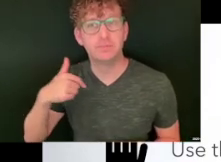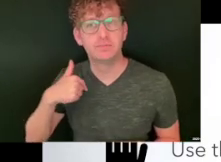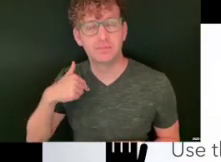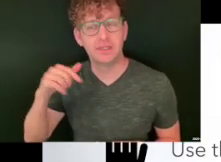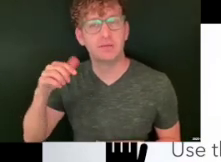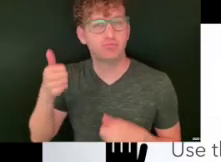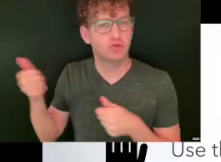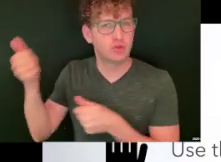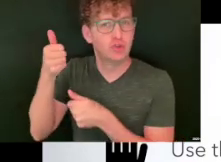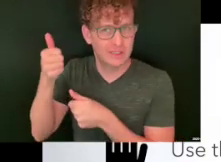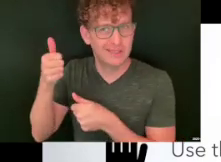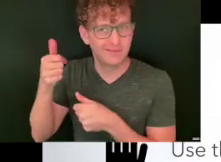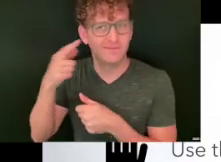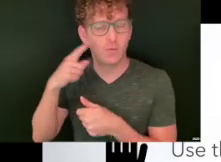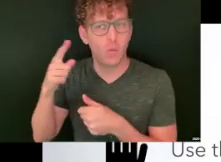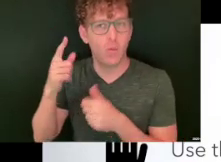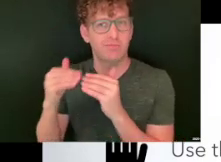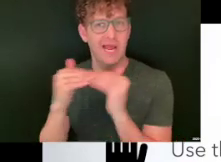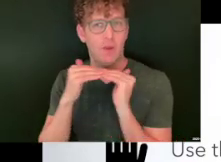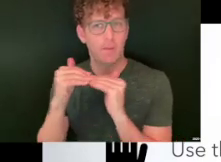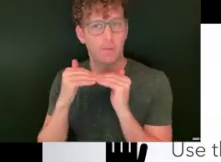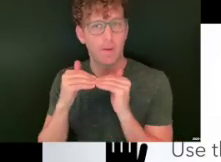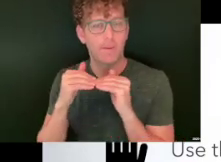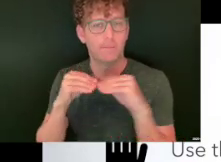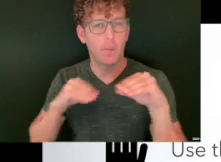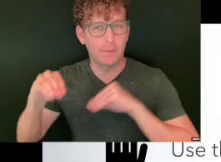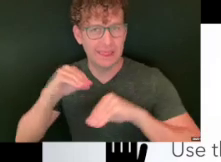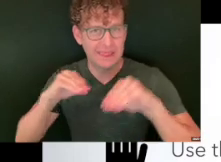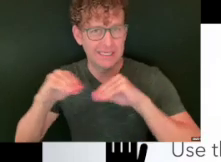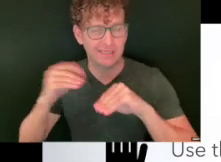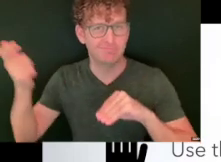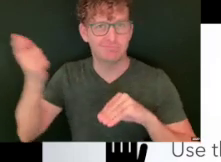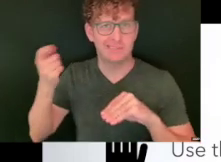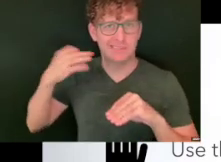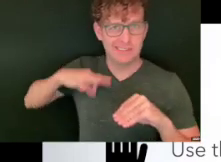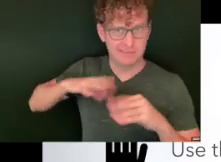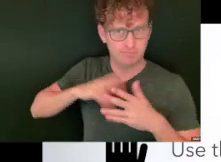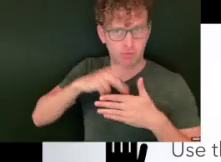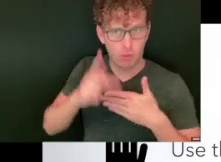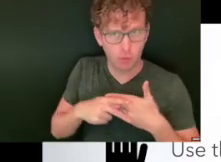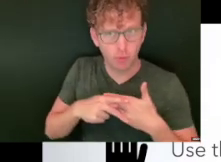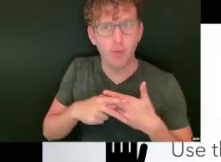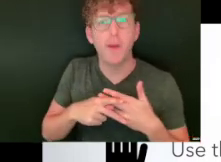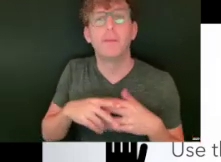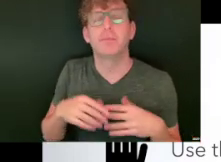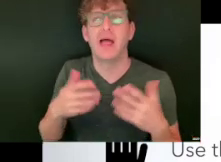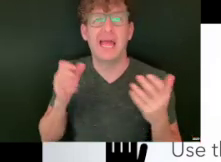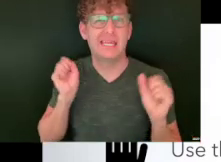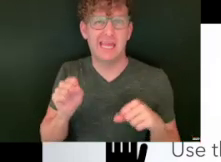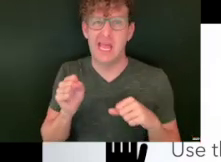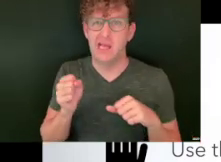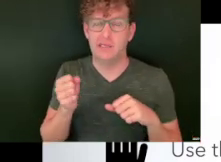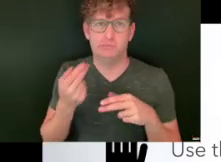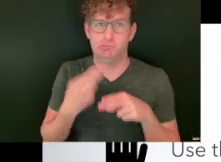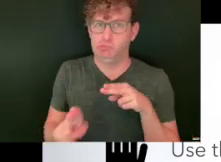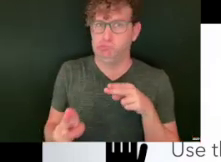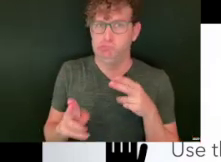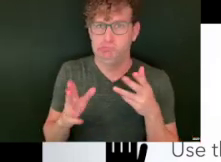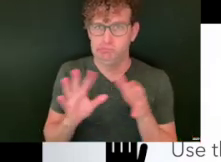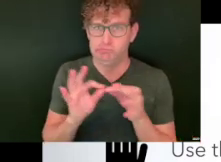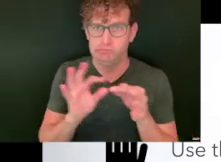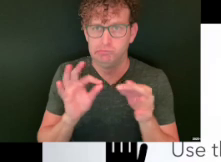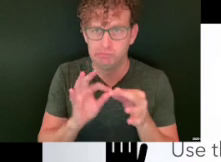that come in, as well as just some different types of ways that we can evaluate the information that